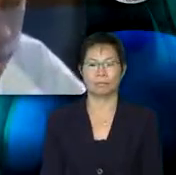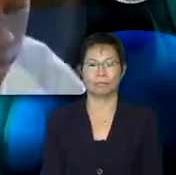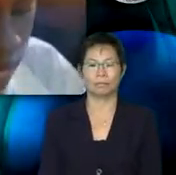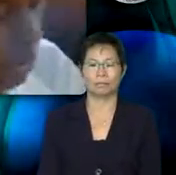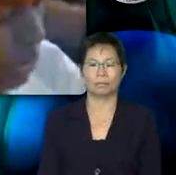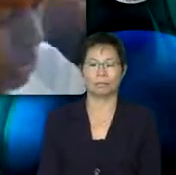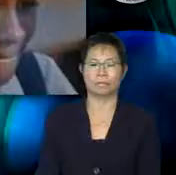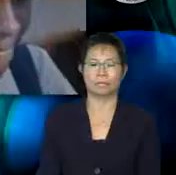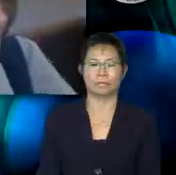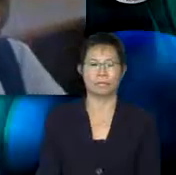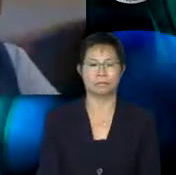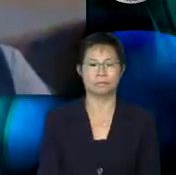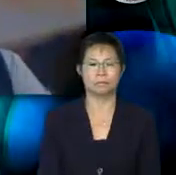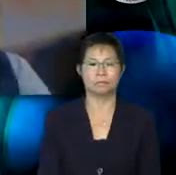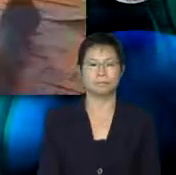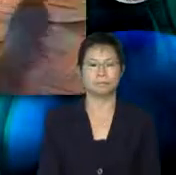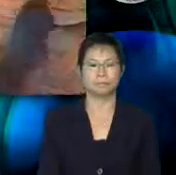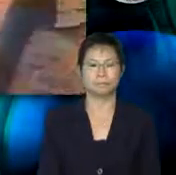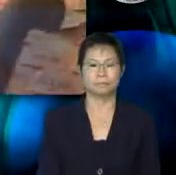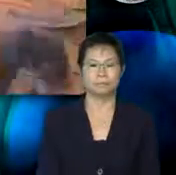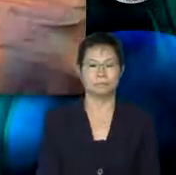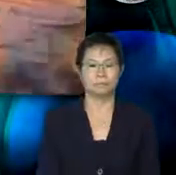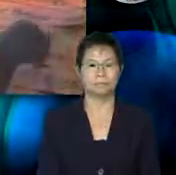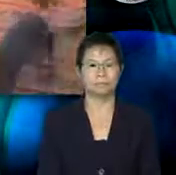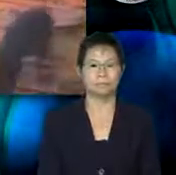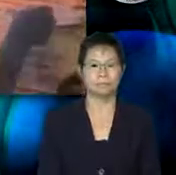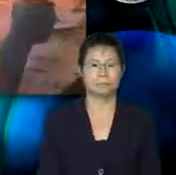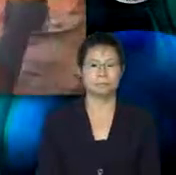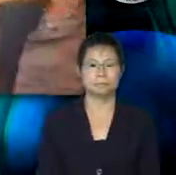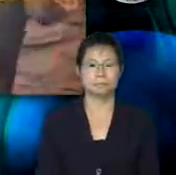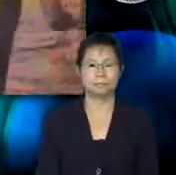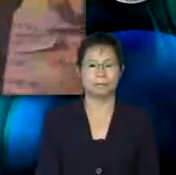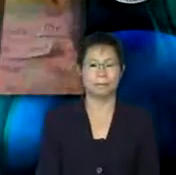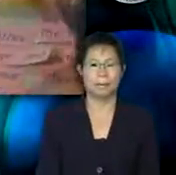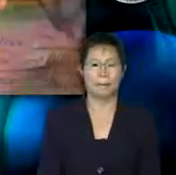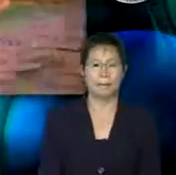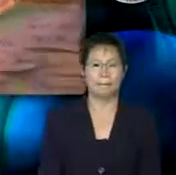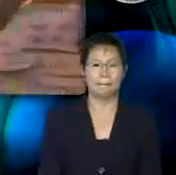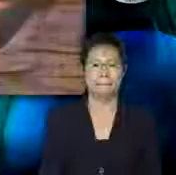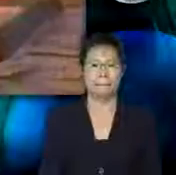Thank you.